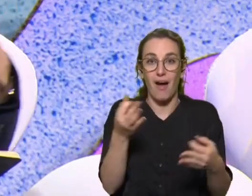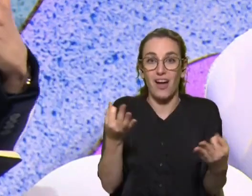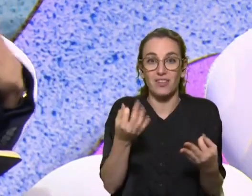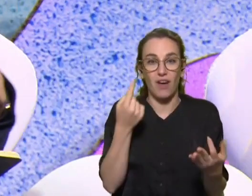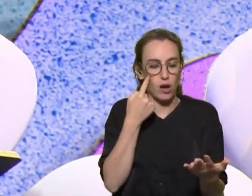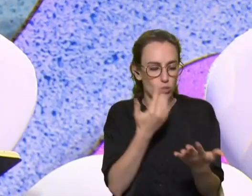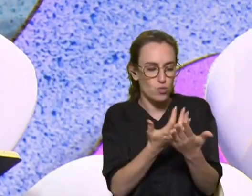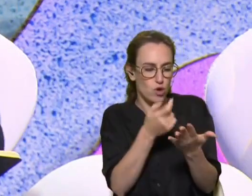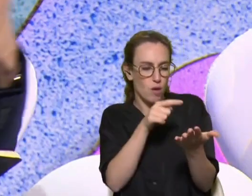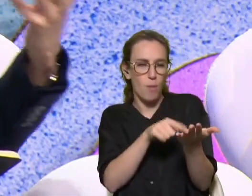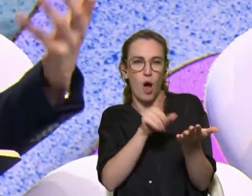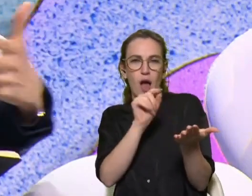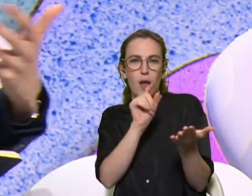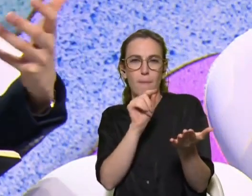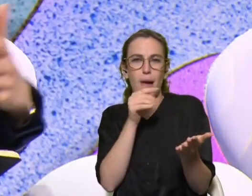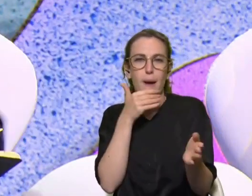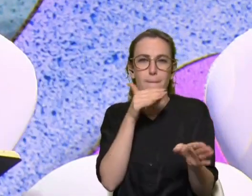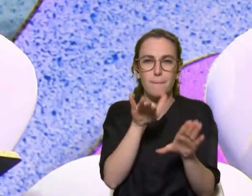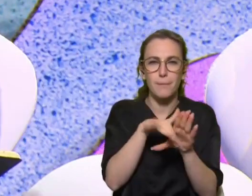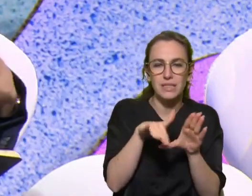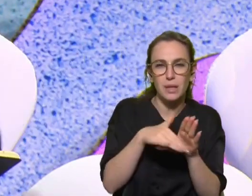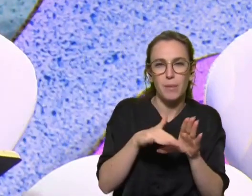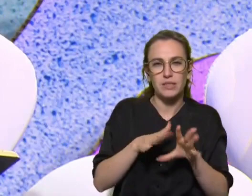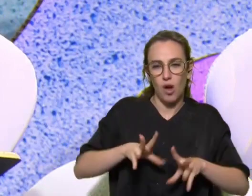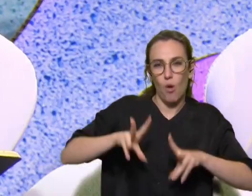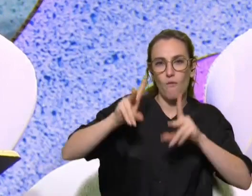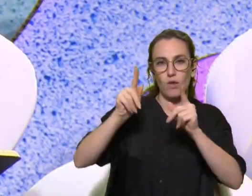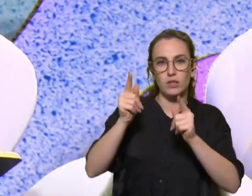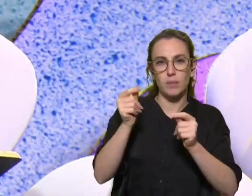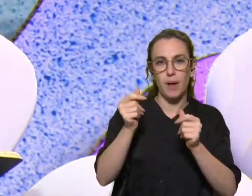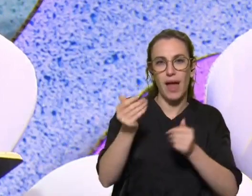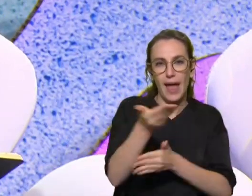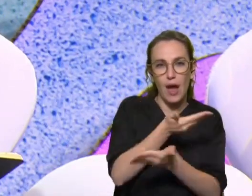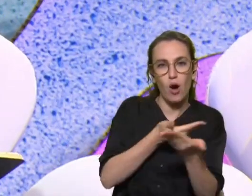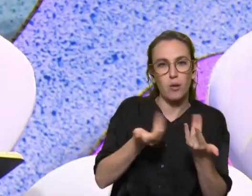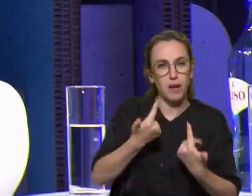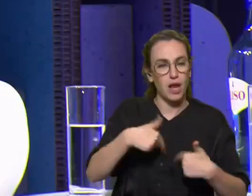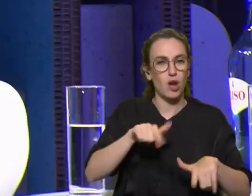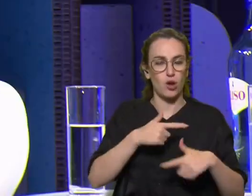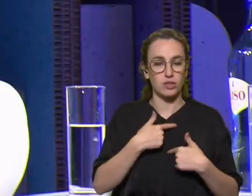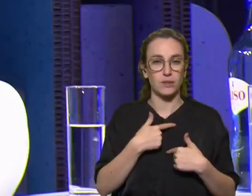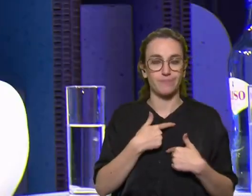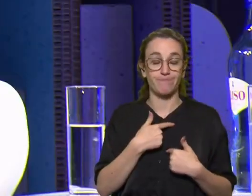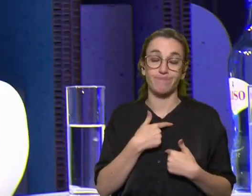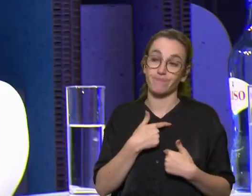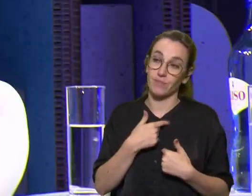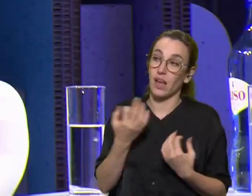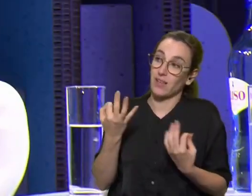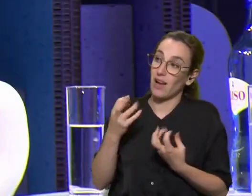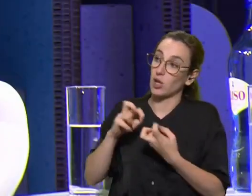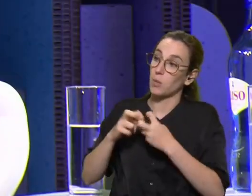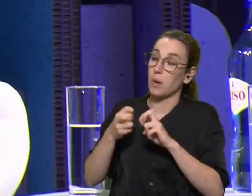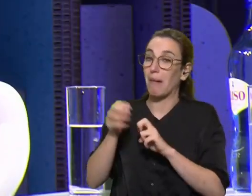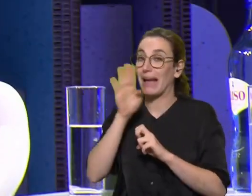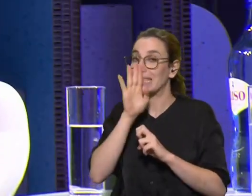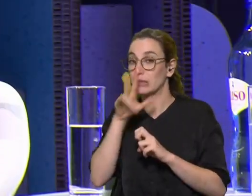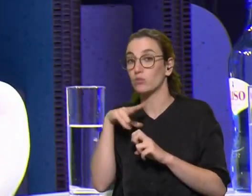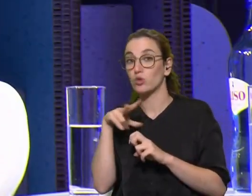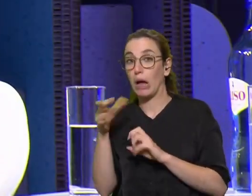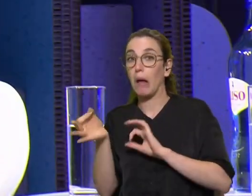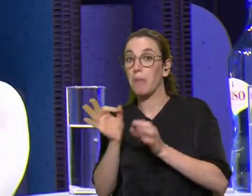be reflected in this participation of the development of our economy. And so are we prepared